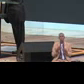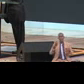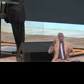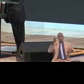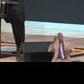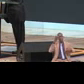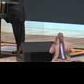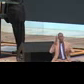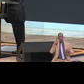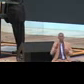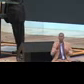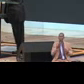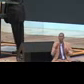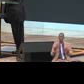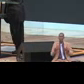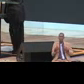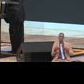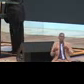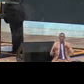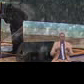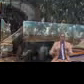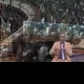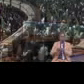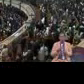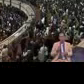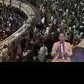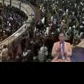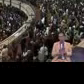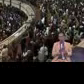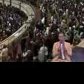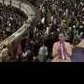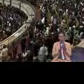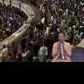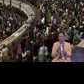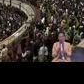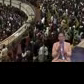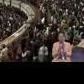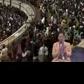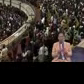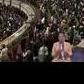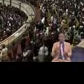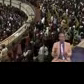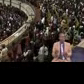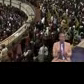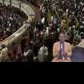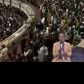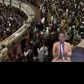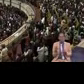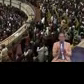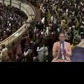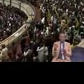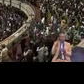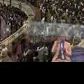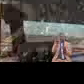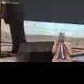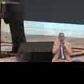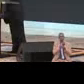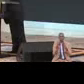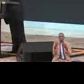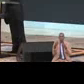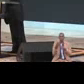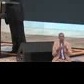Sickness will not have dominion over us. And any attack, spiritual attack coming from